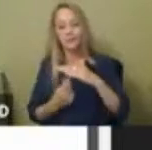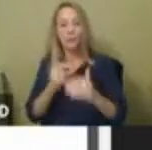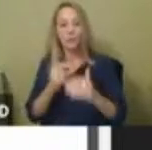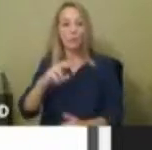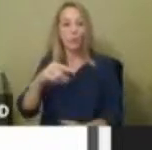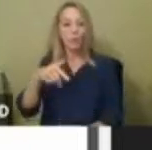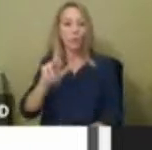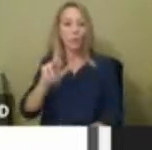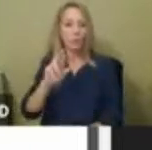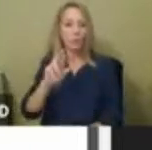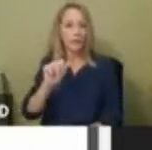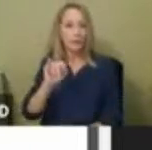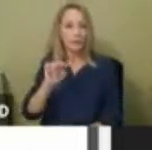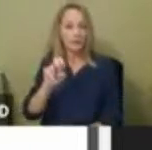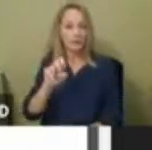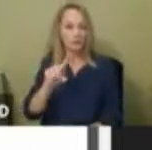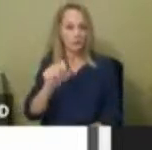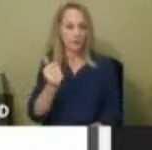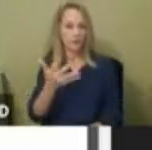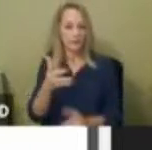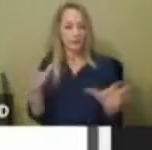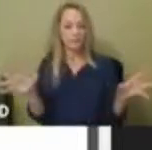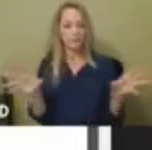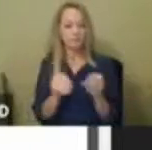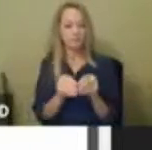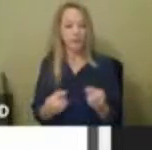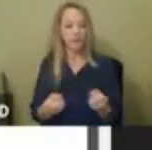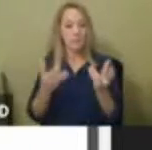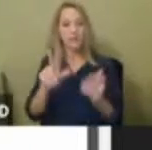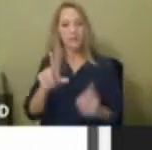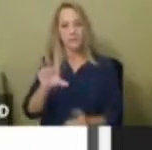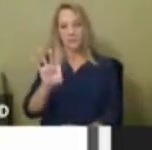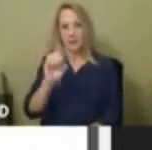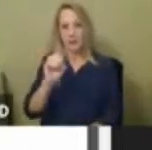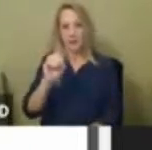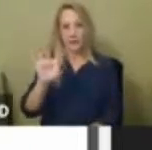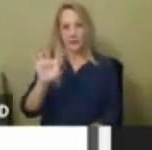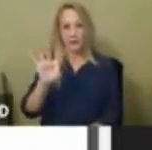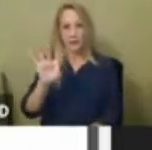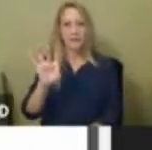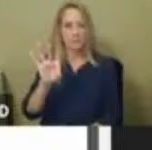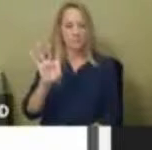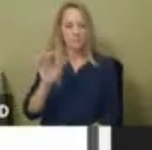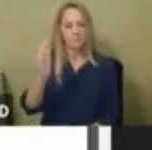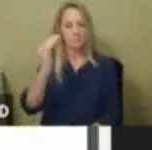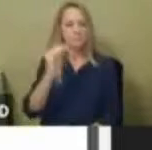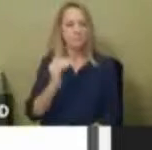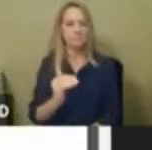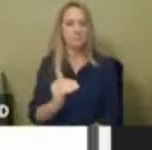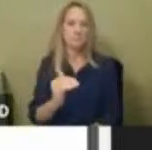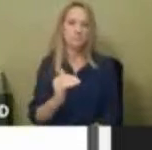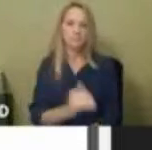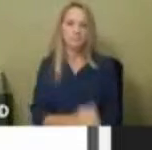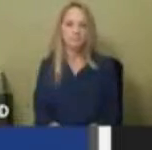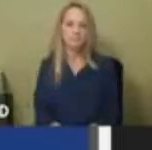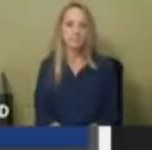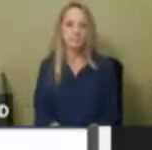115. The total in isolation or quarantine is 909. Next slide.